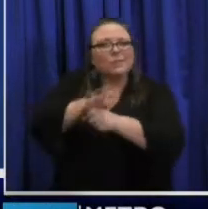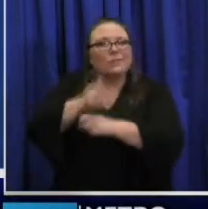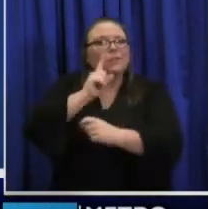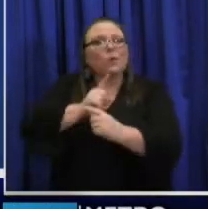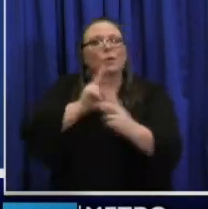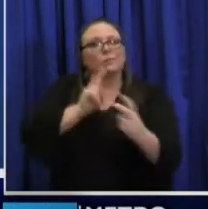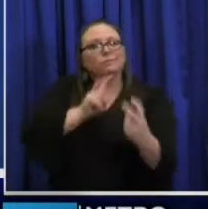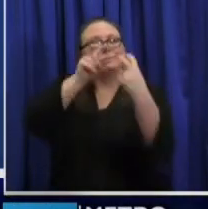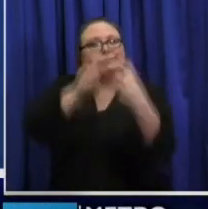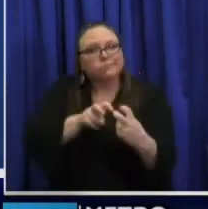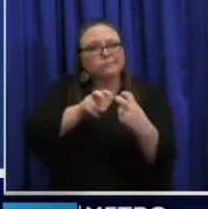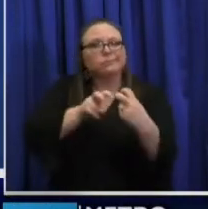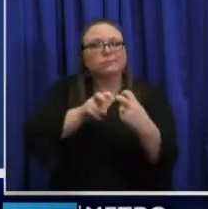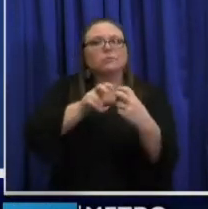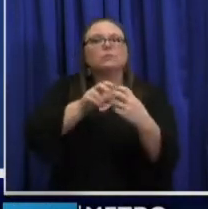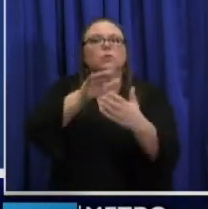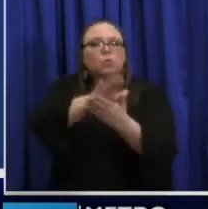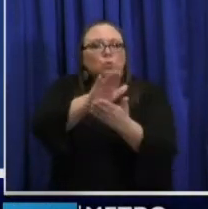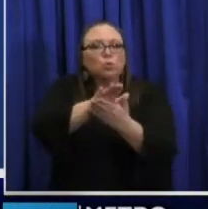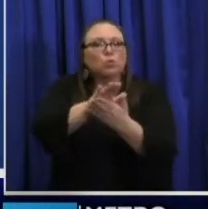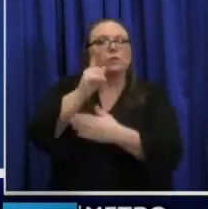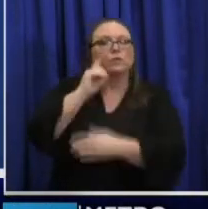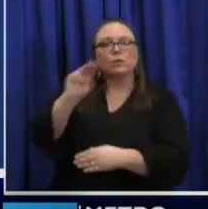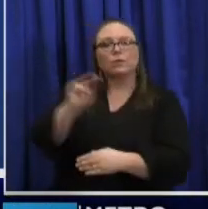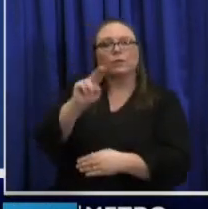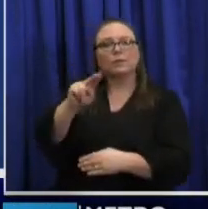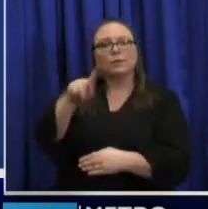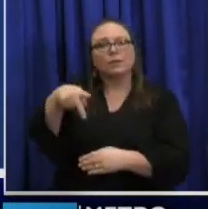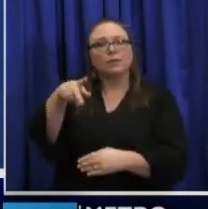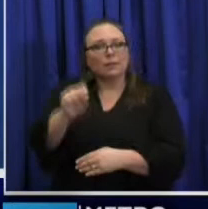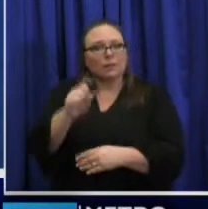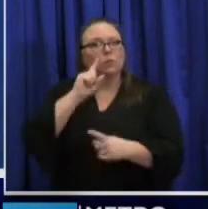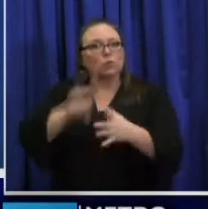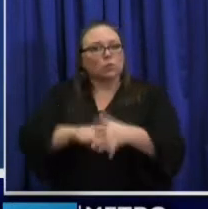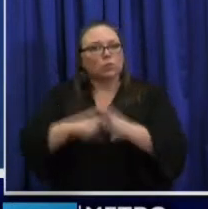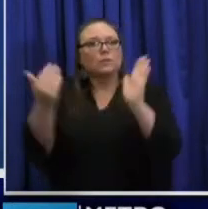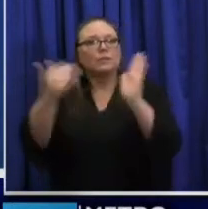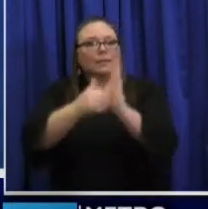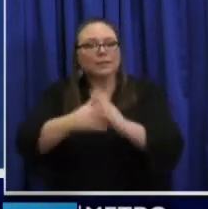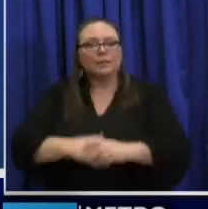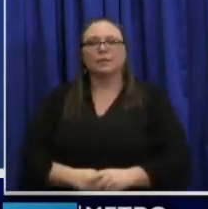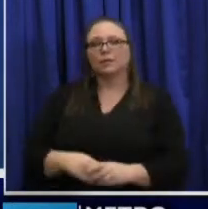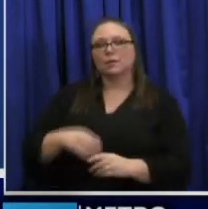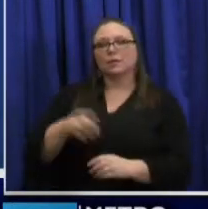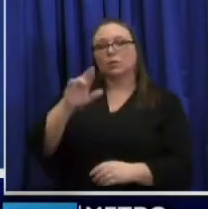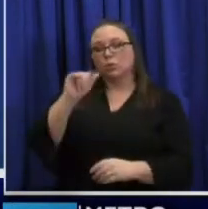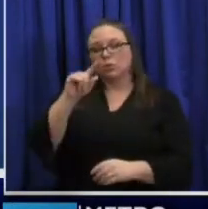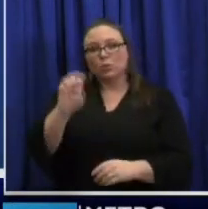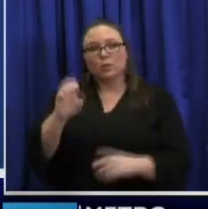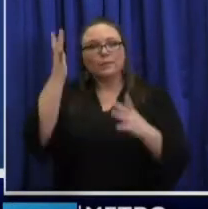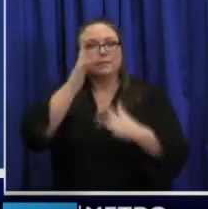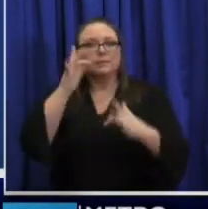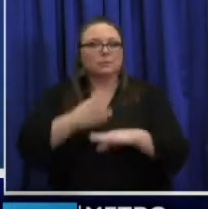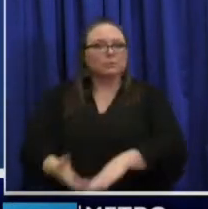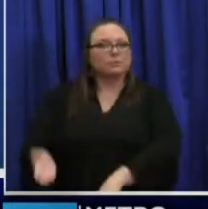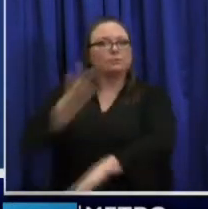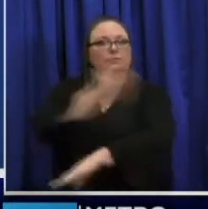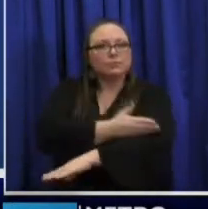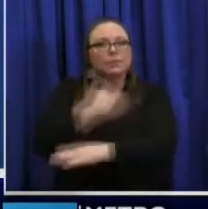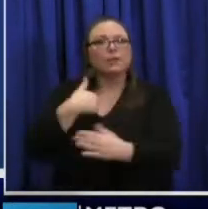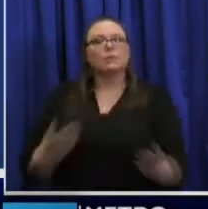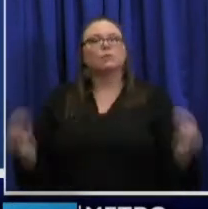learning option at MMPS to safely resume. The rate of disease in Nashville is improving. We have